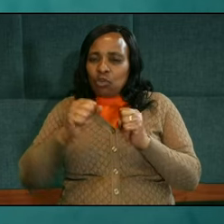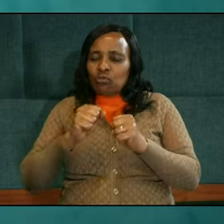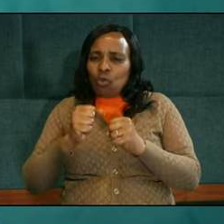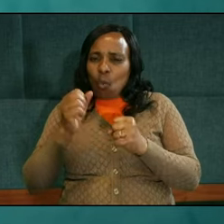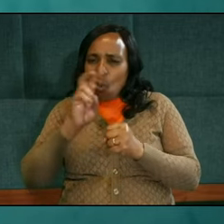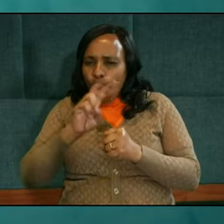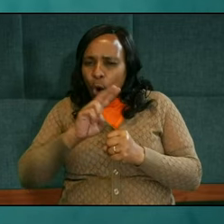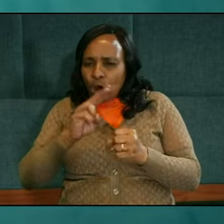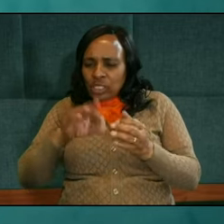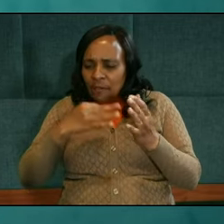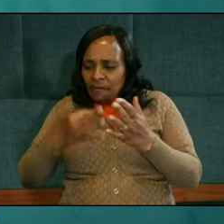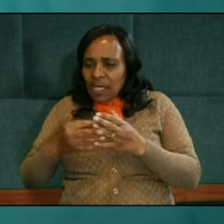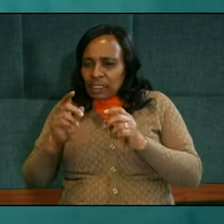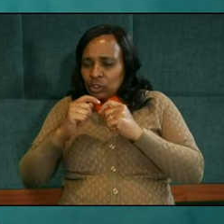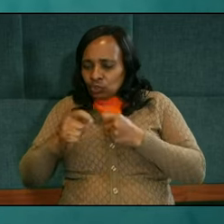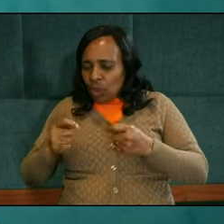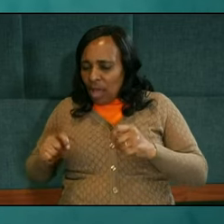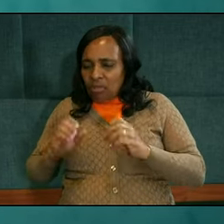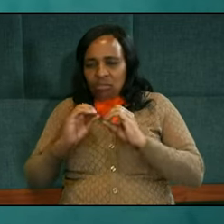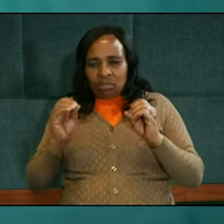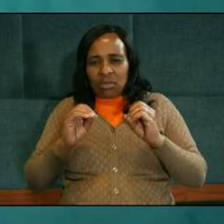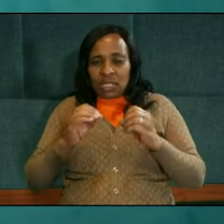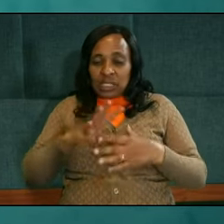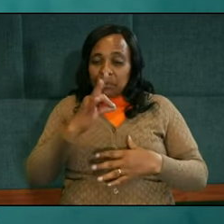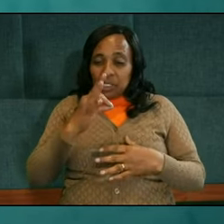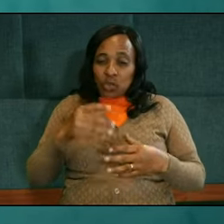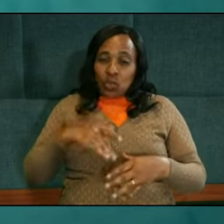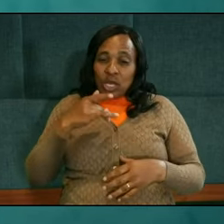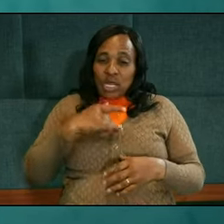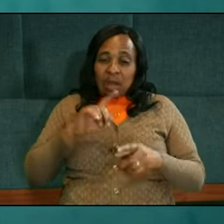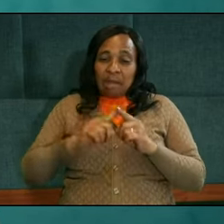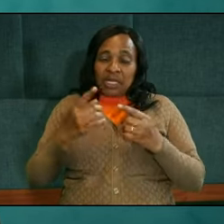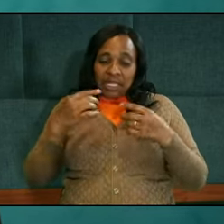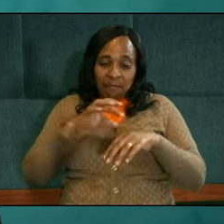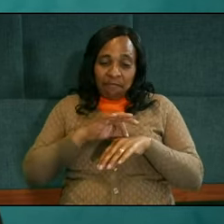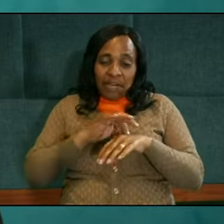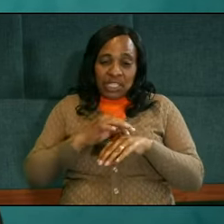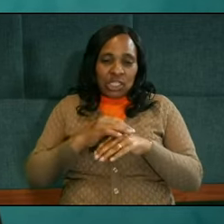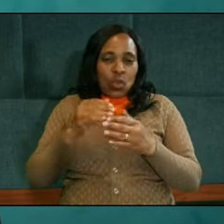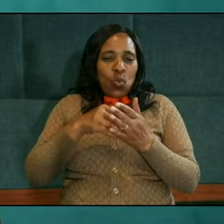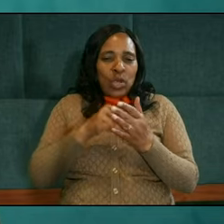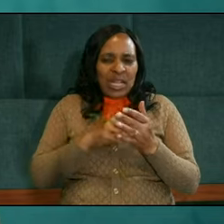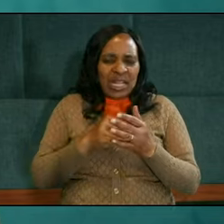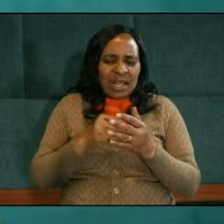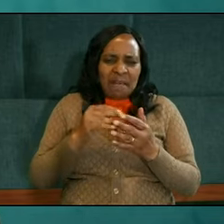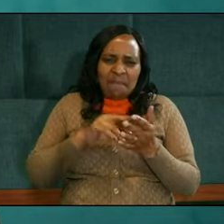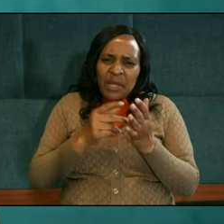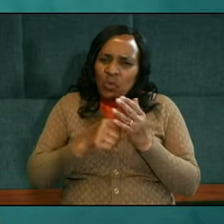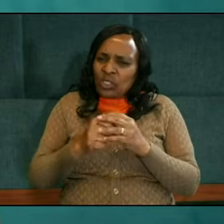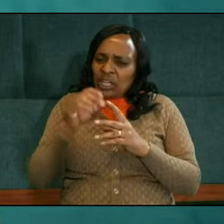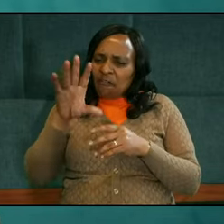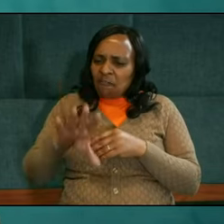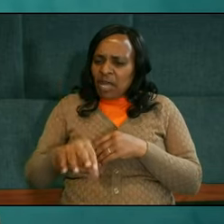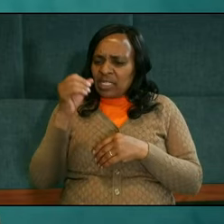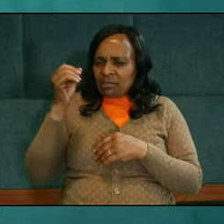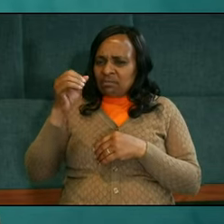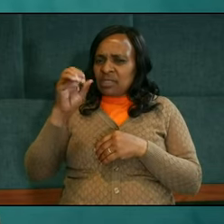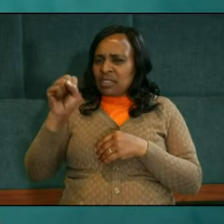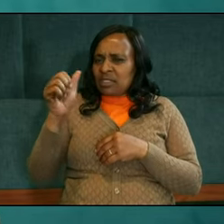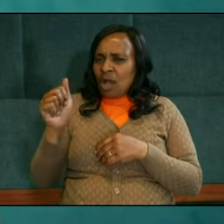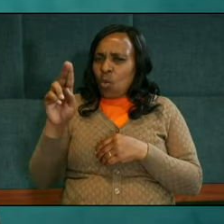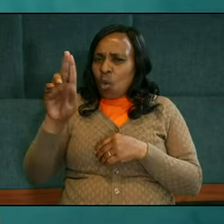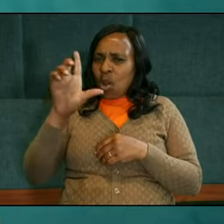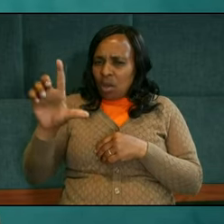temptation. The spirit is willing, but the flesh is weak." You will find that you might even find that Saul himself wanted to